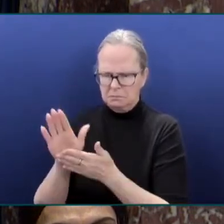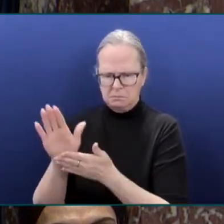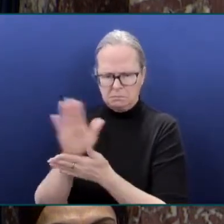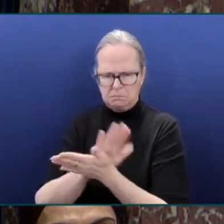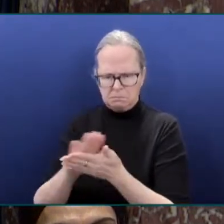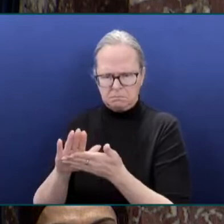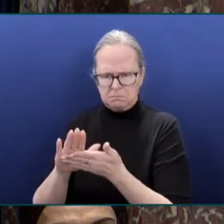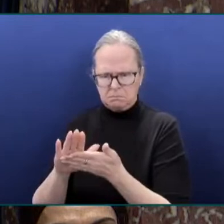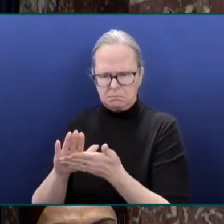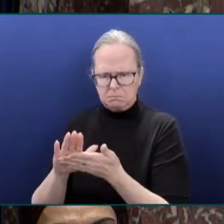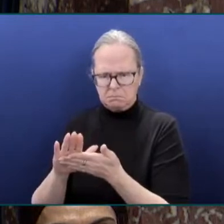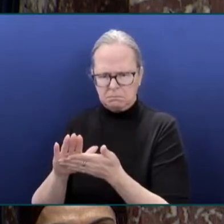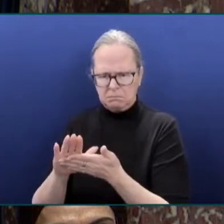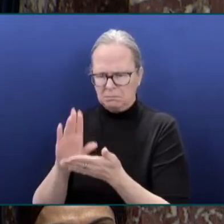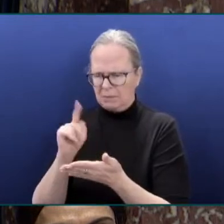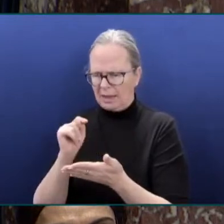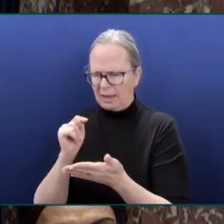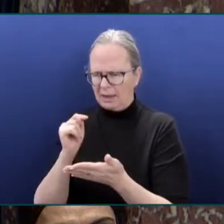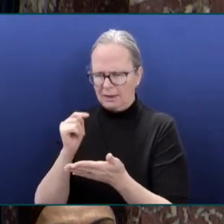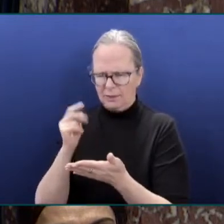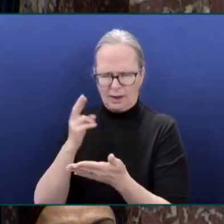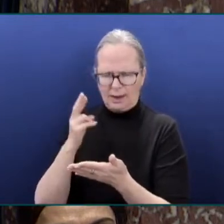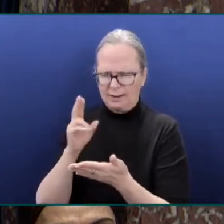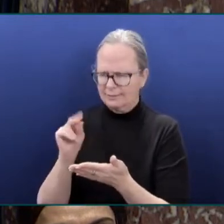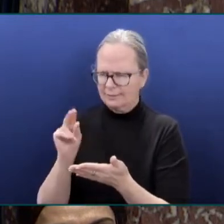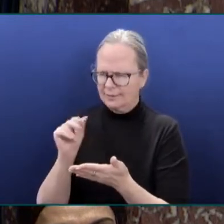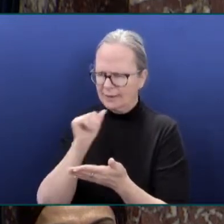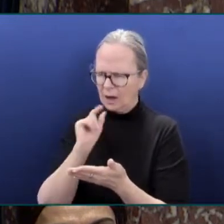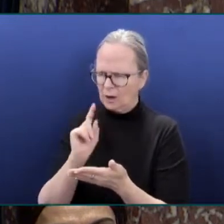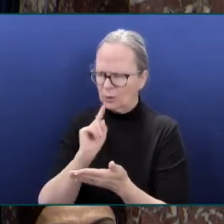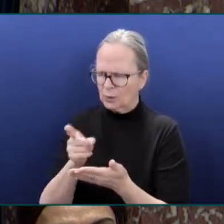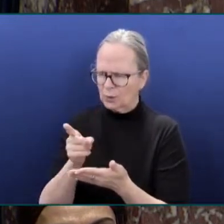catastrophic climate change, Mr. Speaker. By approving new LNG